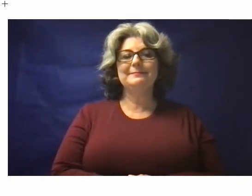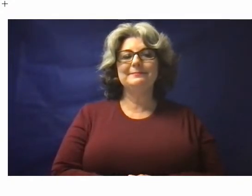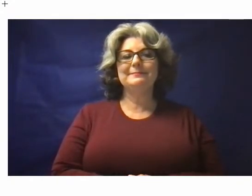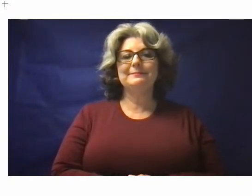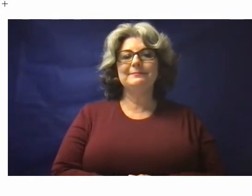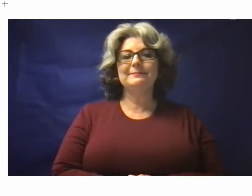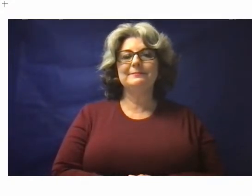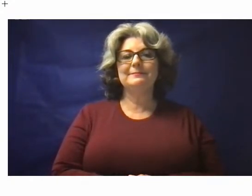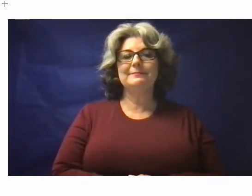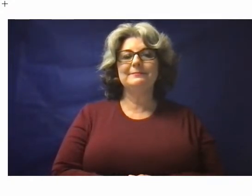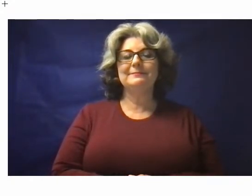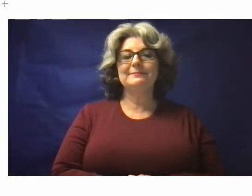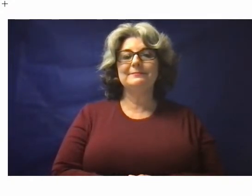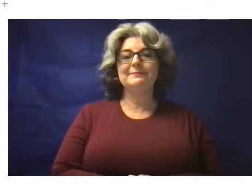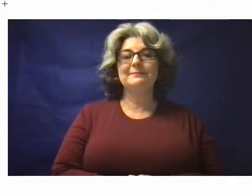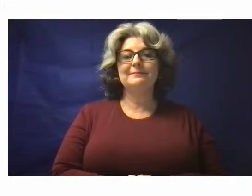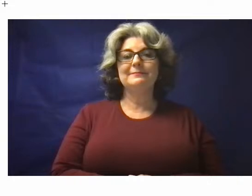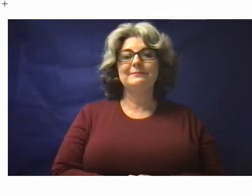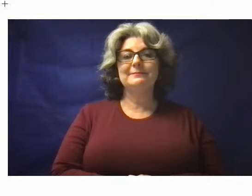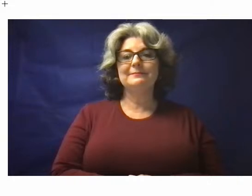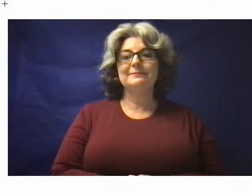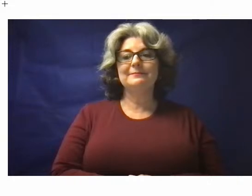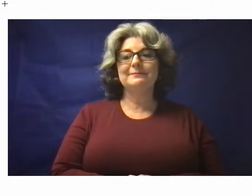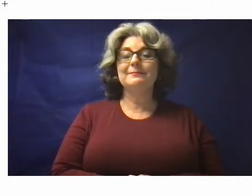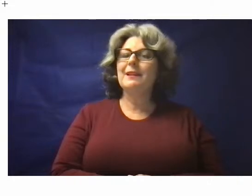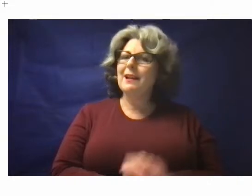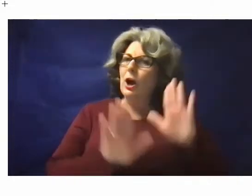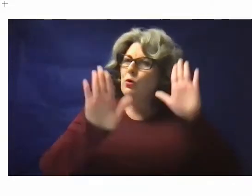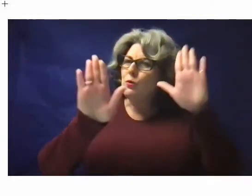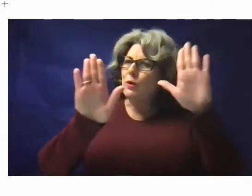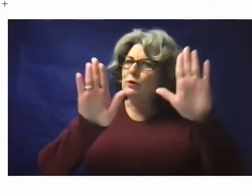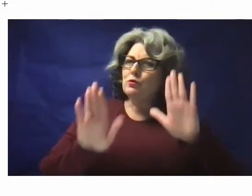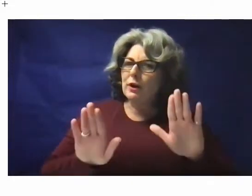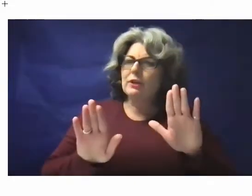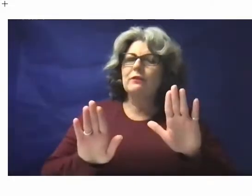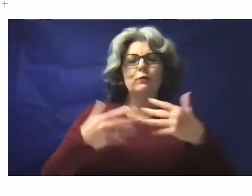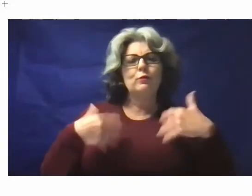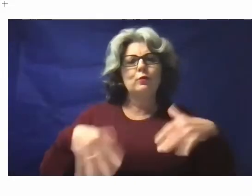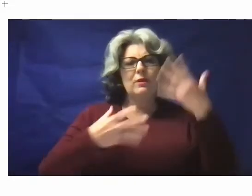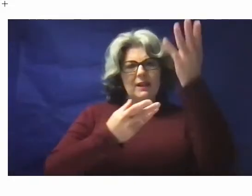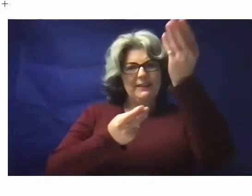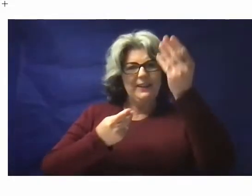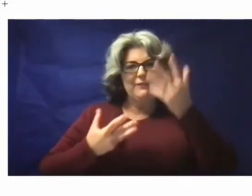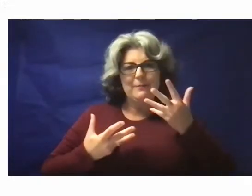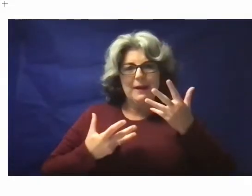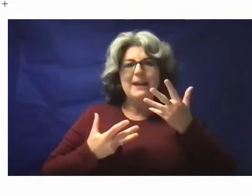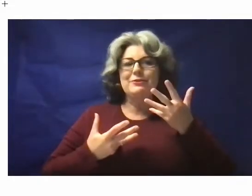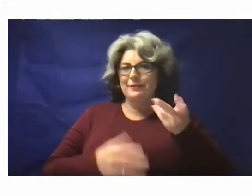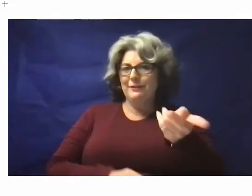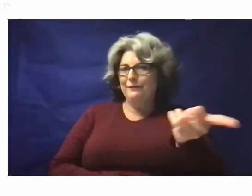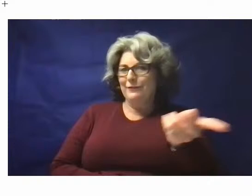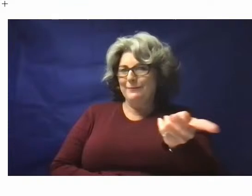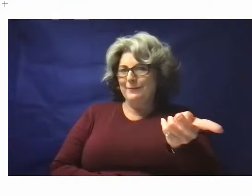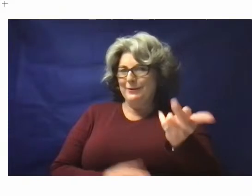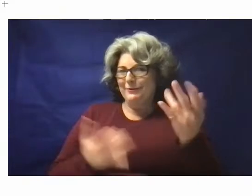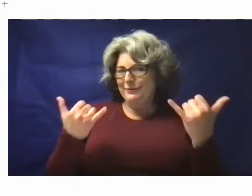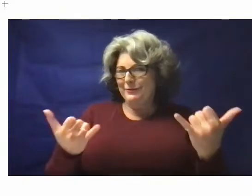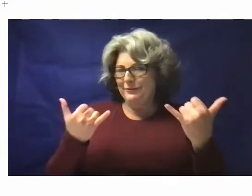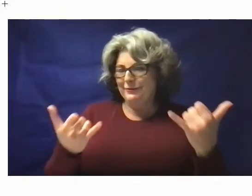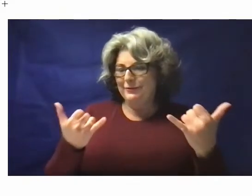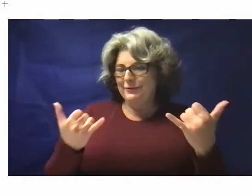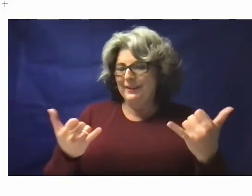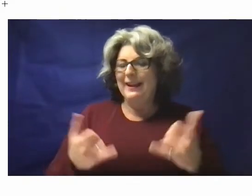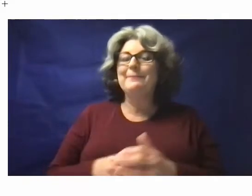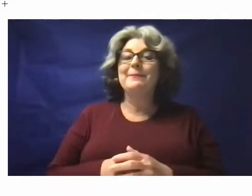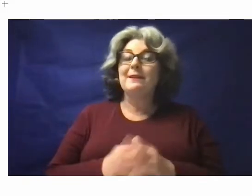That is just absolutely wonderful. That's been so much information from both parties today, and you know, it's a lot